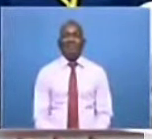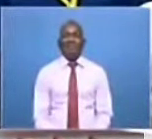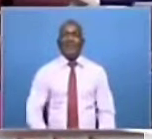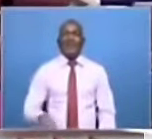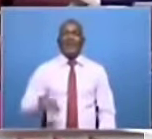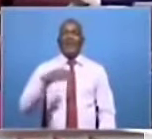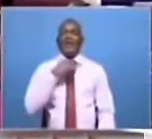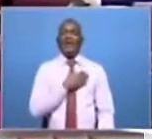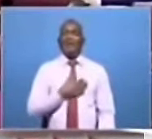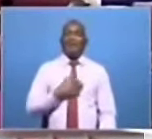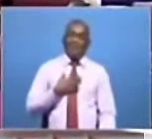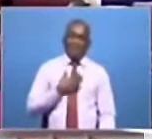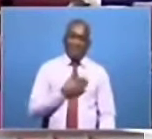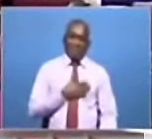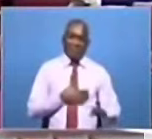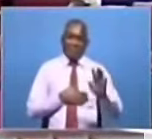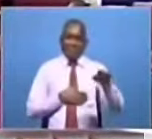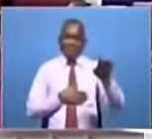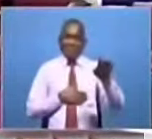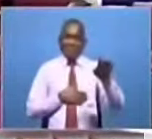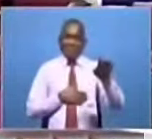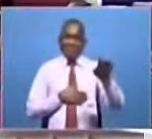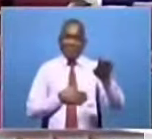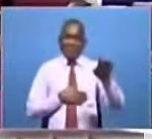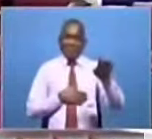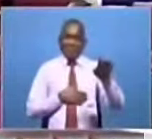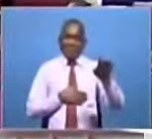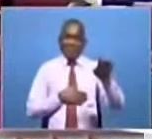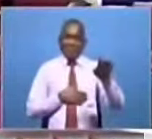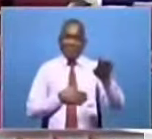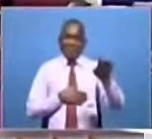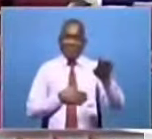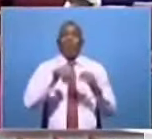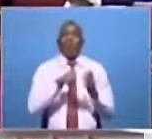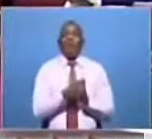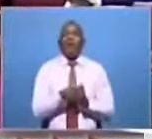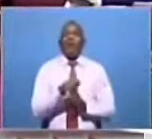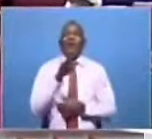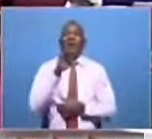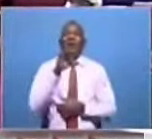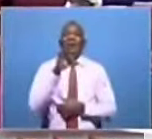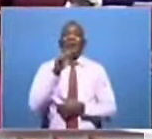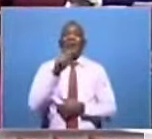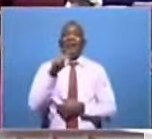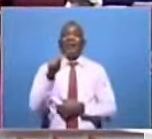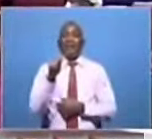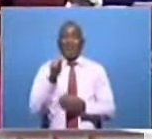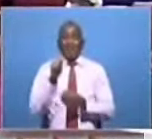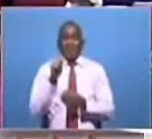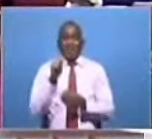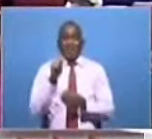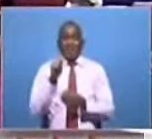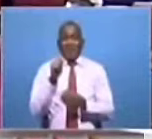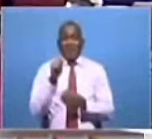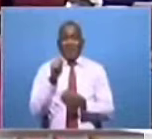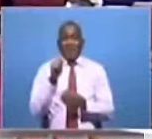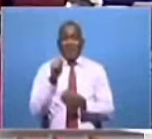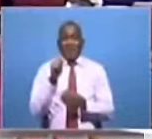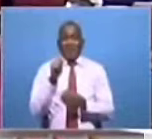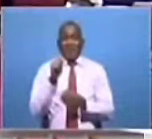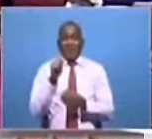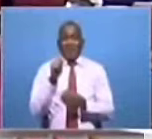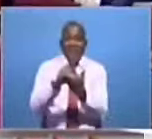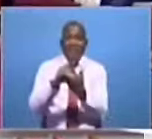Respectfully, Mr. Chikata, these are matters of fact. The date on which the affidavits were